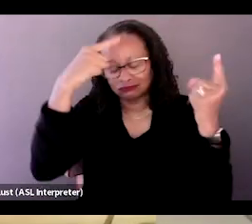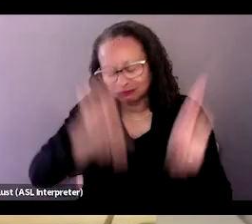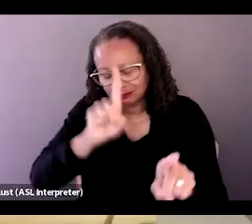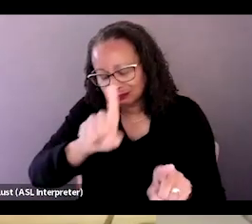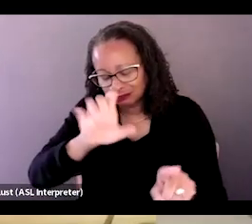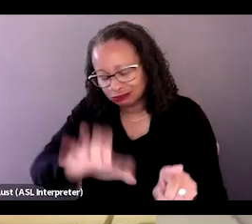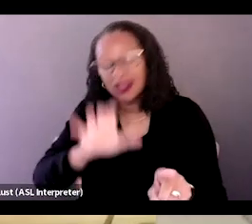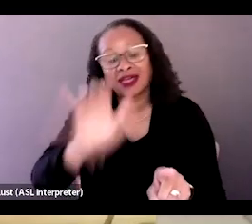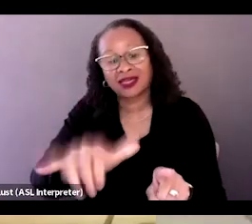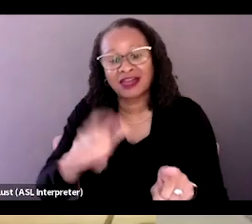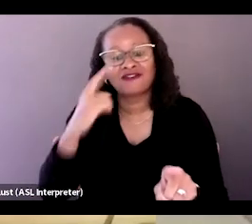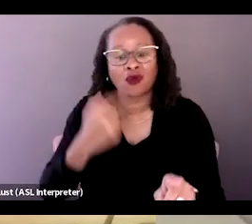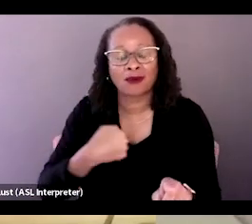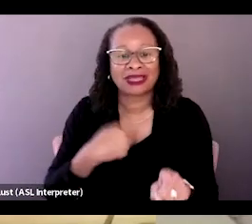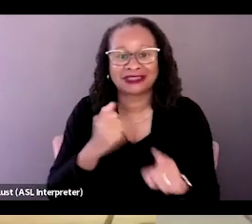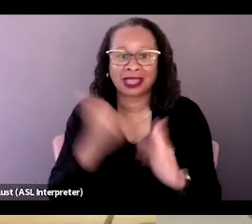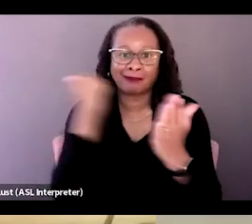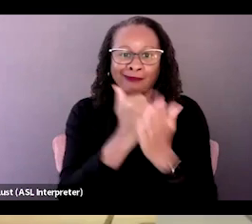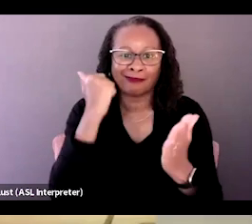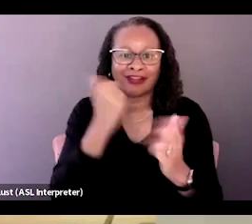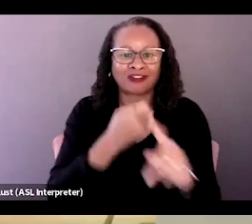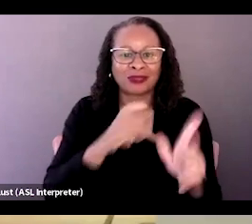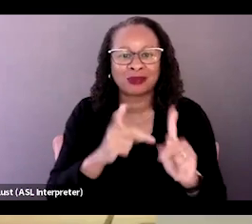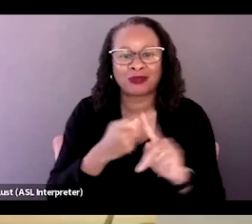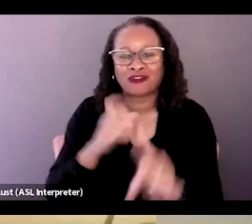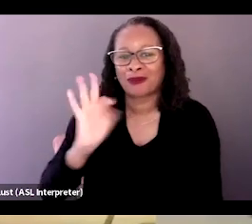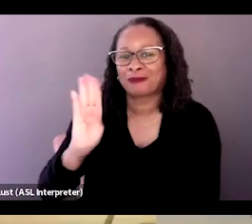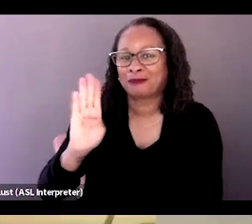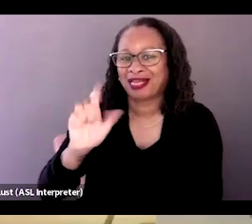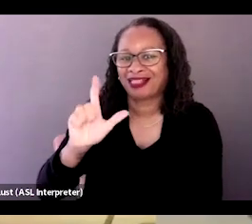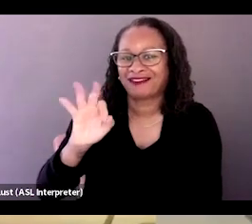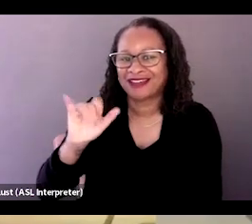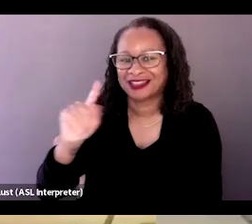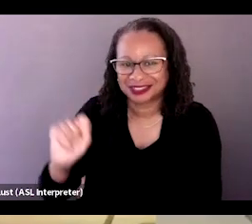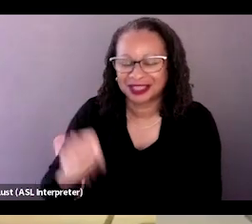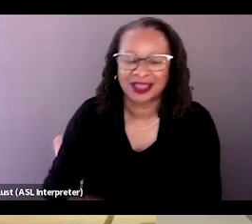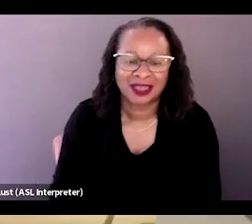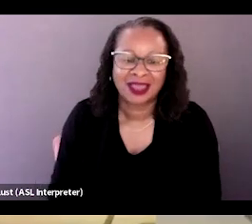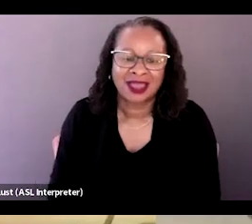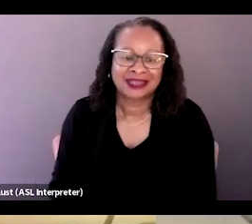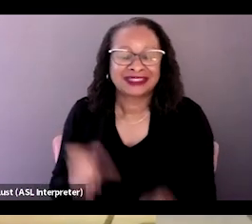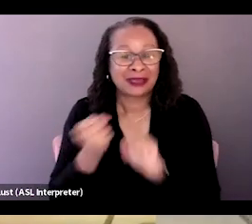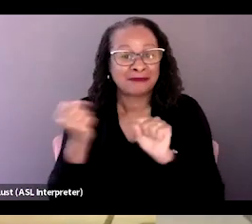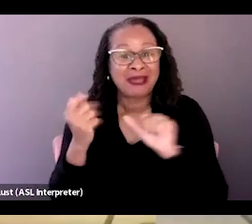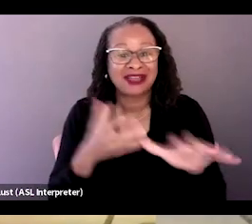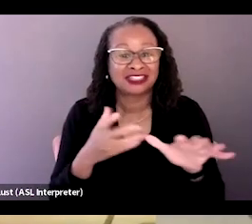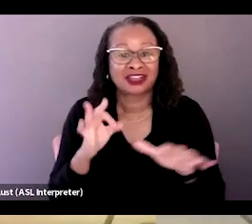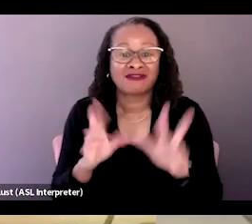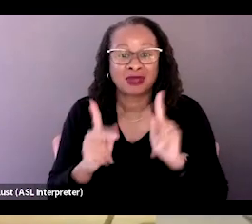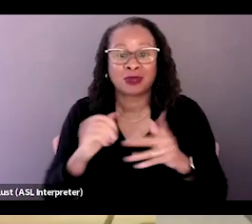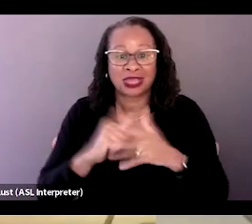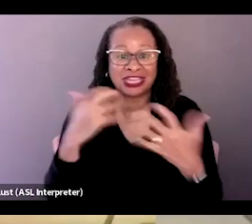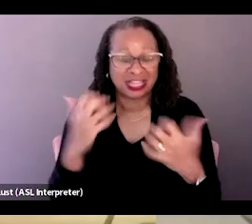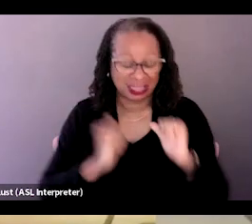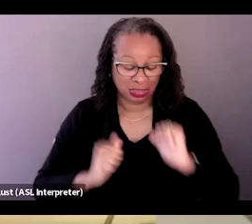it was for me like a stamp, you know. Okay, you did it It's right. the magic of people in a theater watching a movie together, a community watch. Well, you